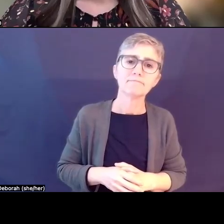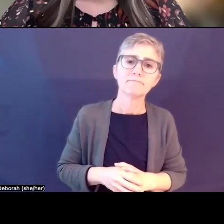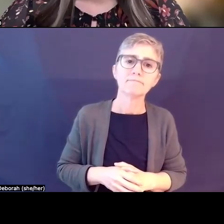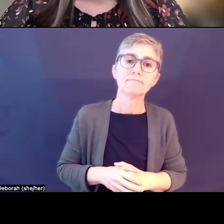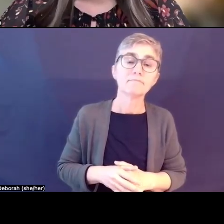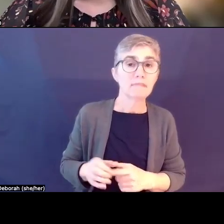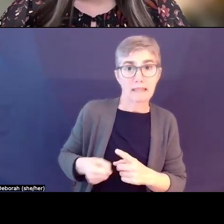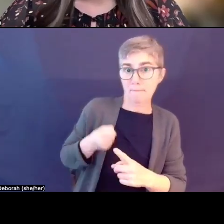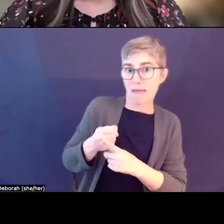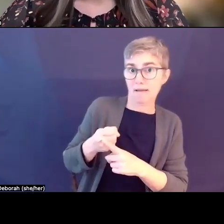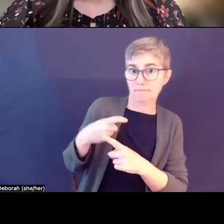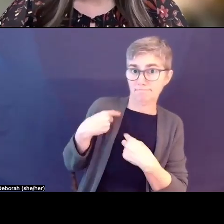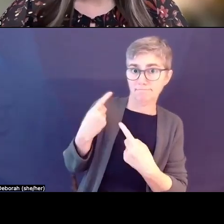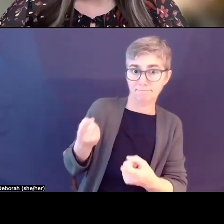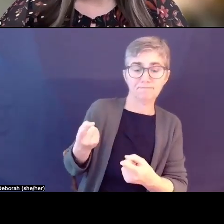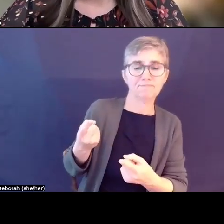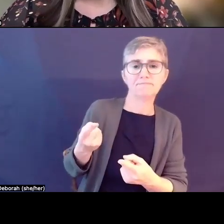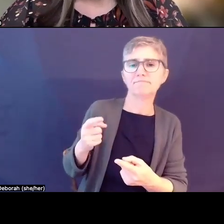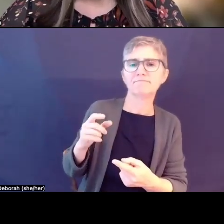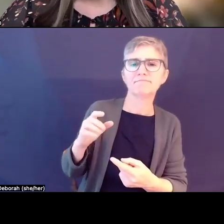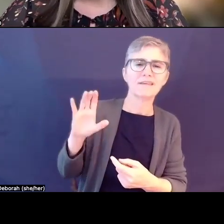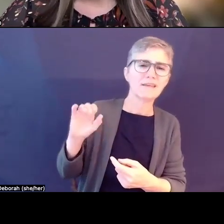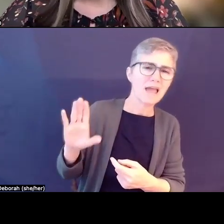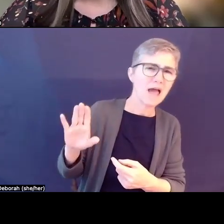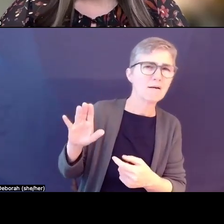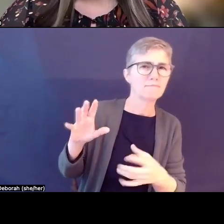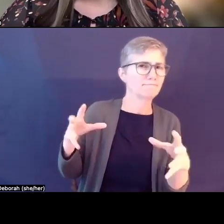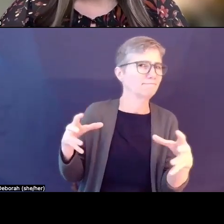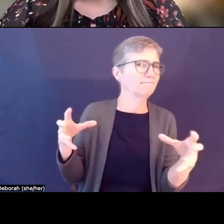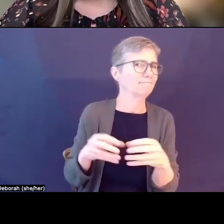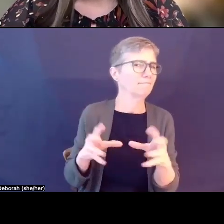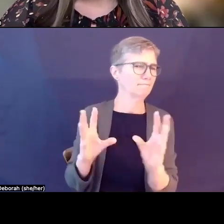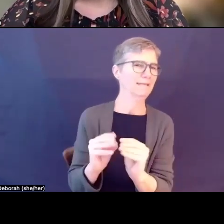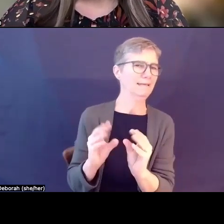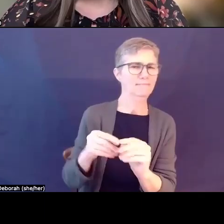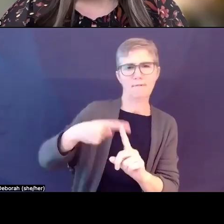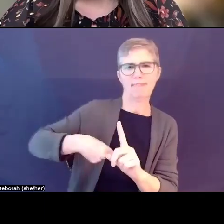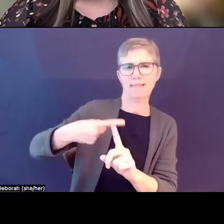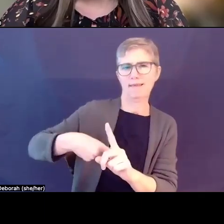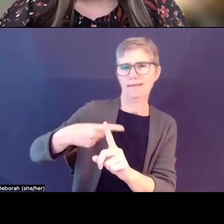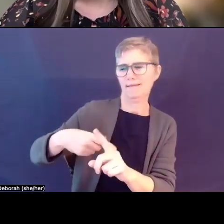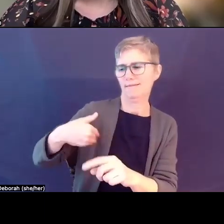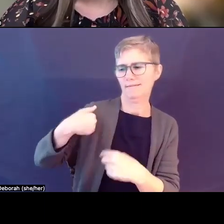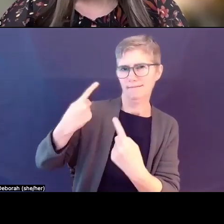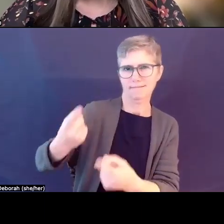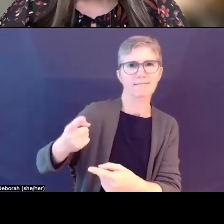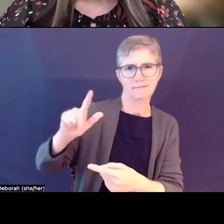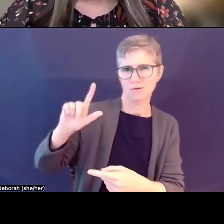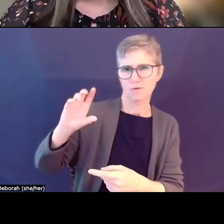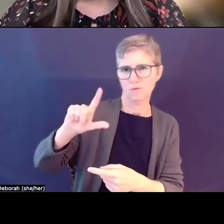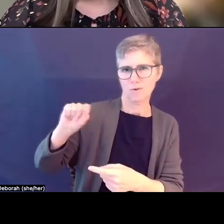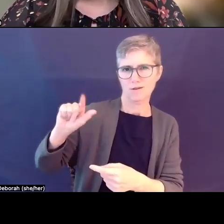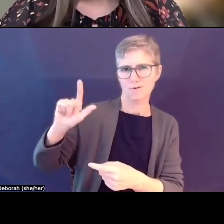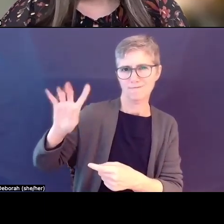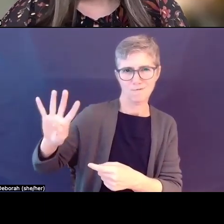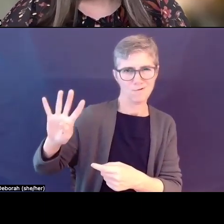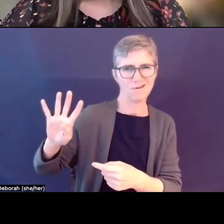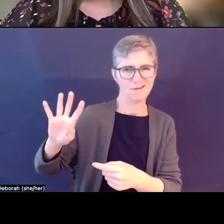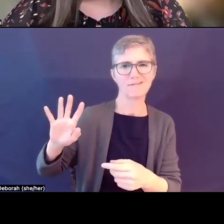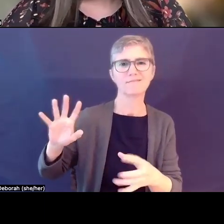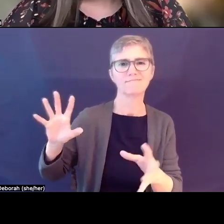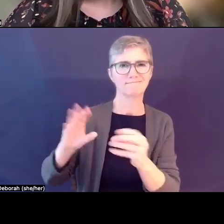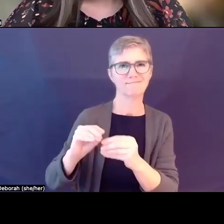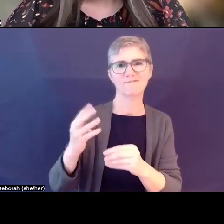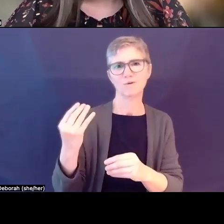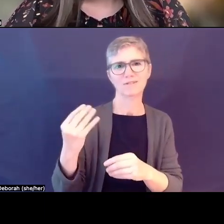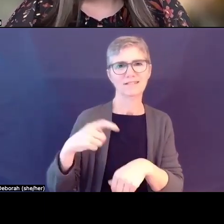Impact so far. The CAB started meeting monthly in August of 2024 and has met 21 times. 14 of the 18 support